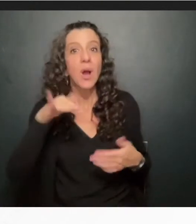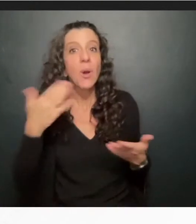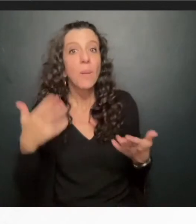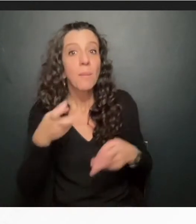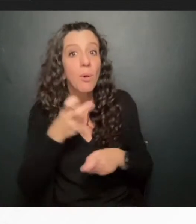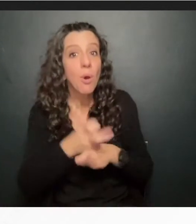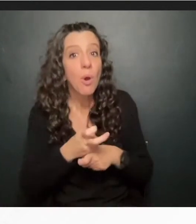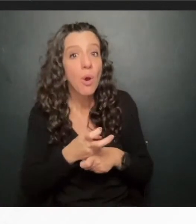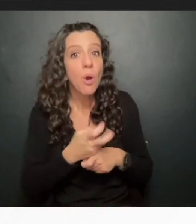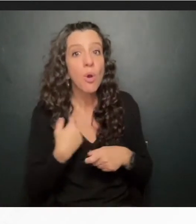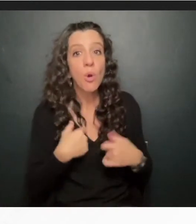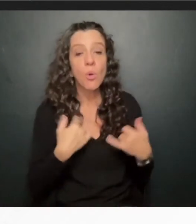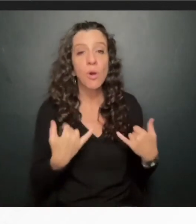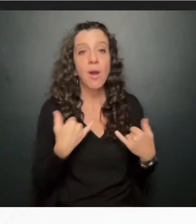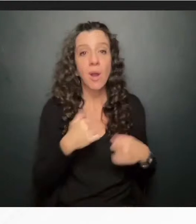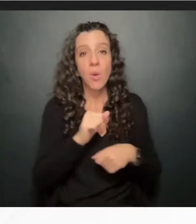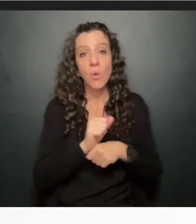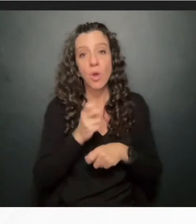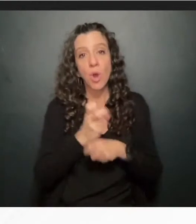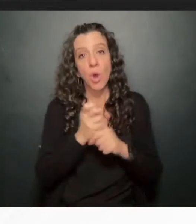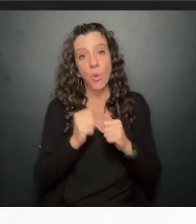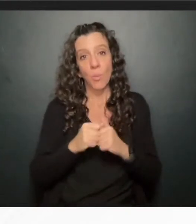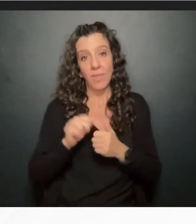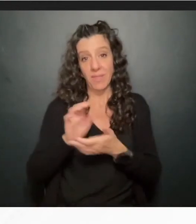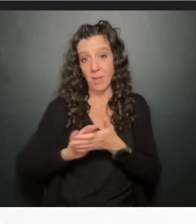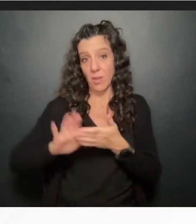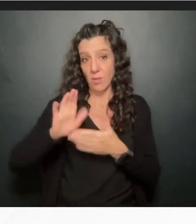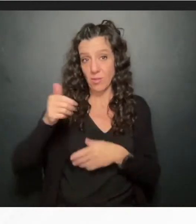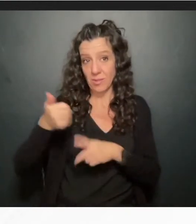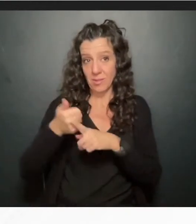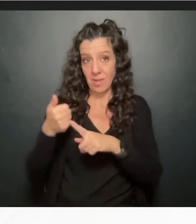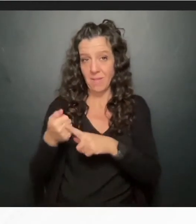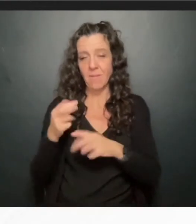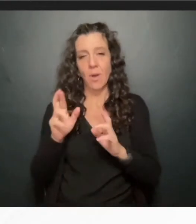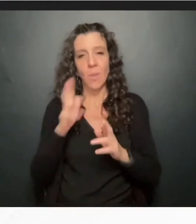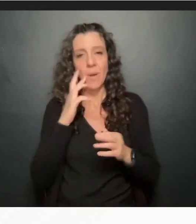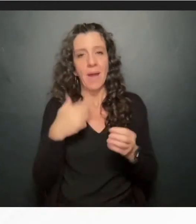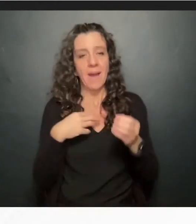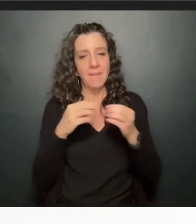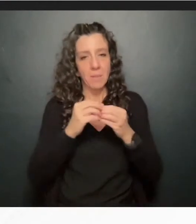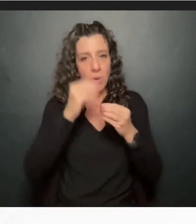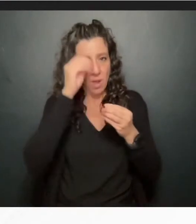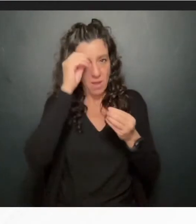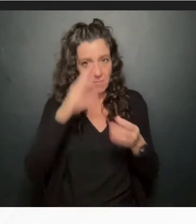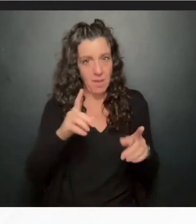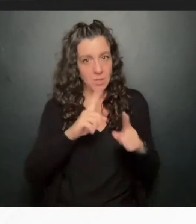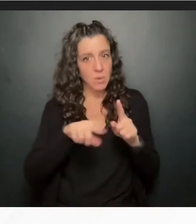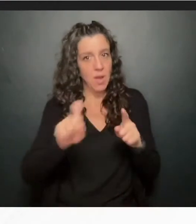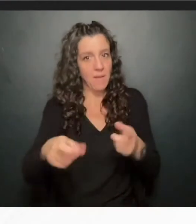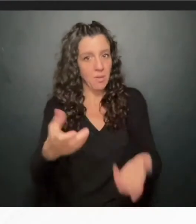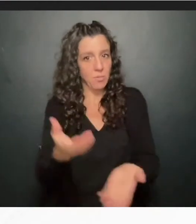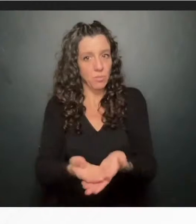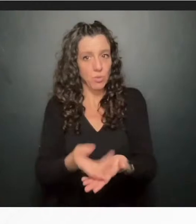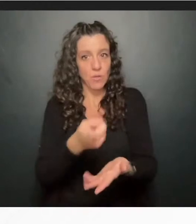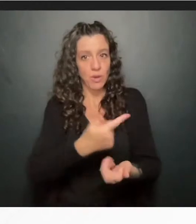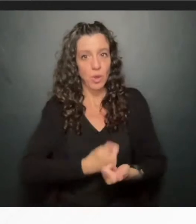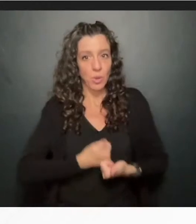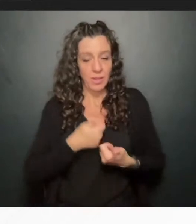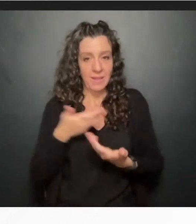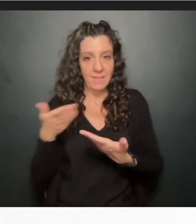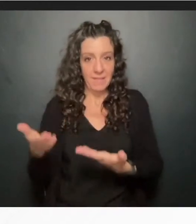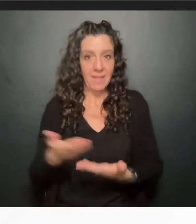are working really hard with Pepperdine, so hopefully we'll get more information on that, but please show proof that you actually live on